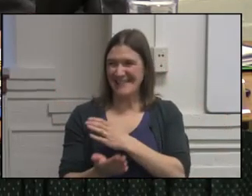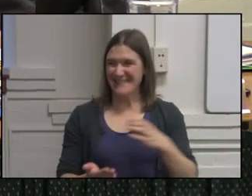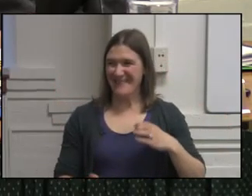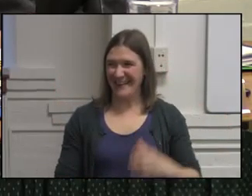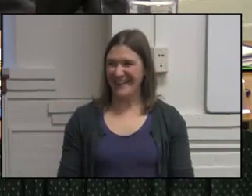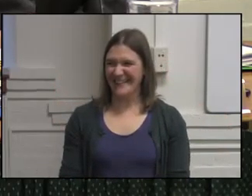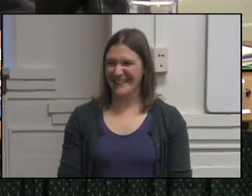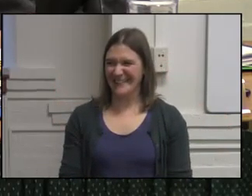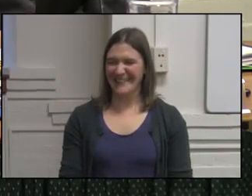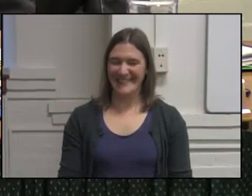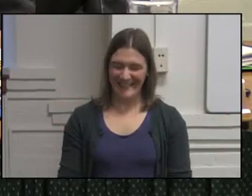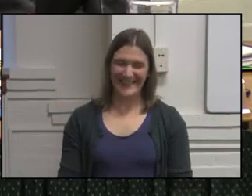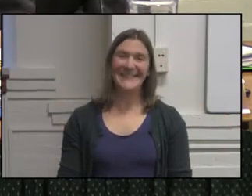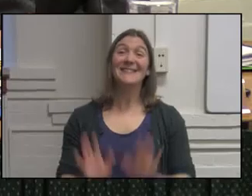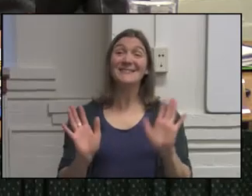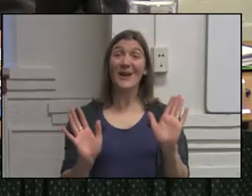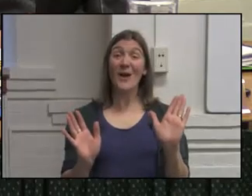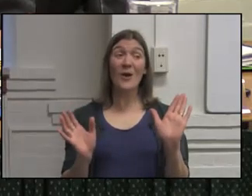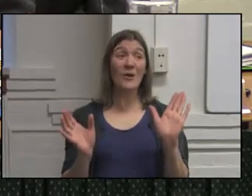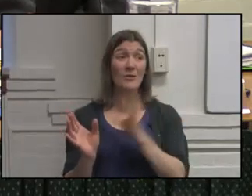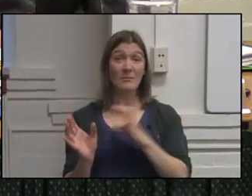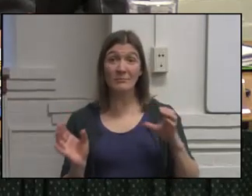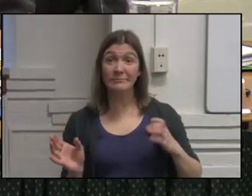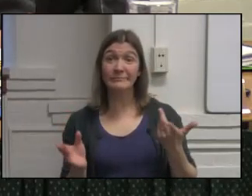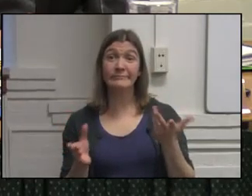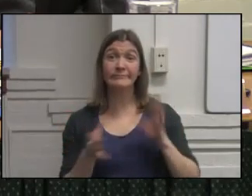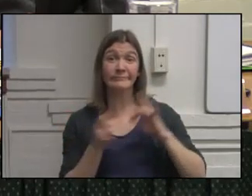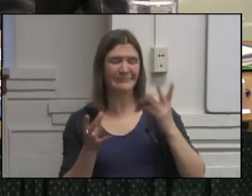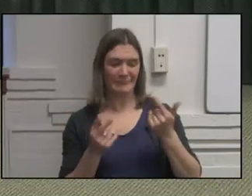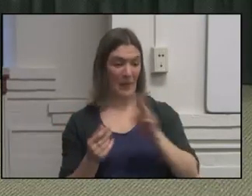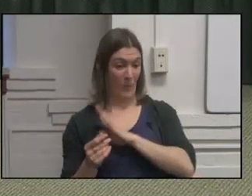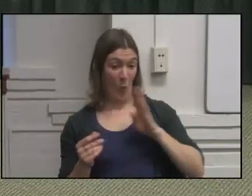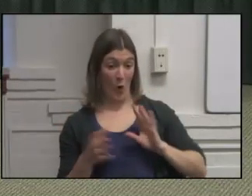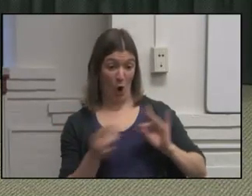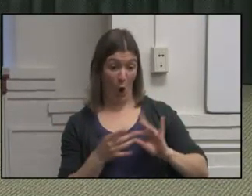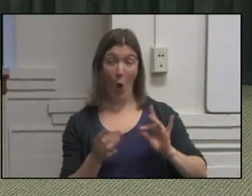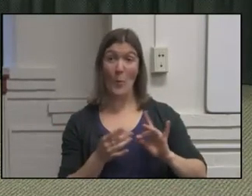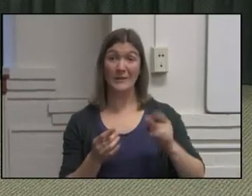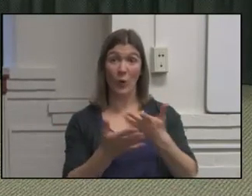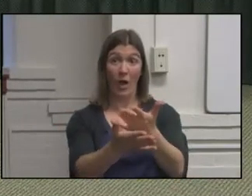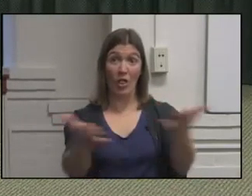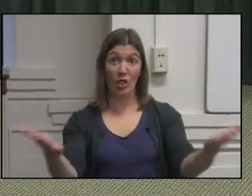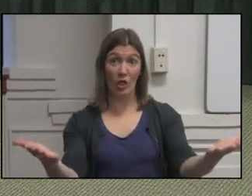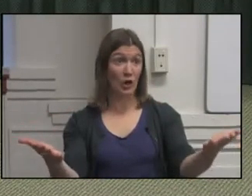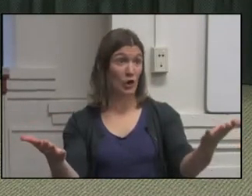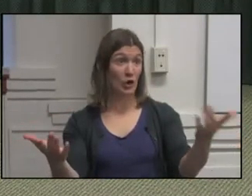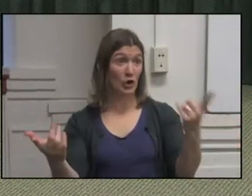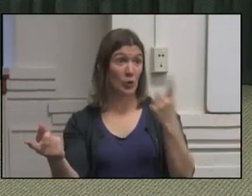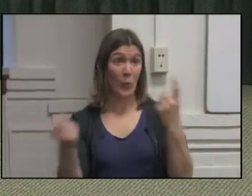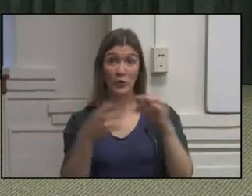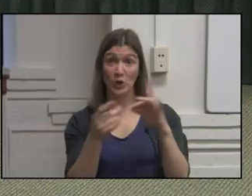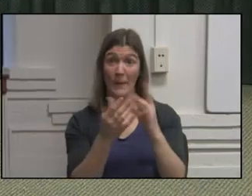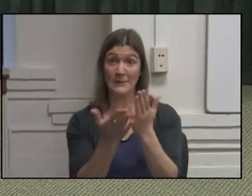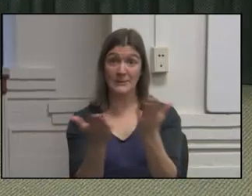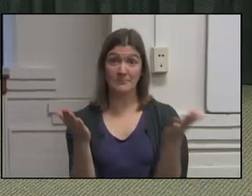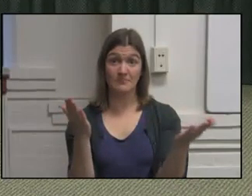or comments on the board, off the board, regarding this second reading?